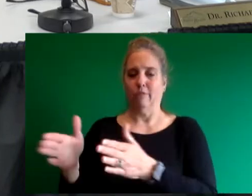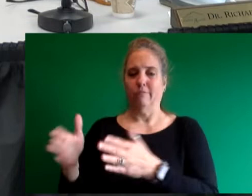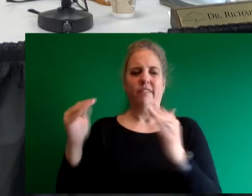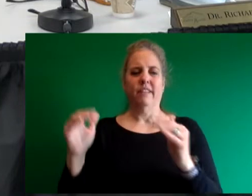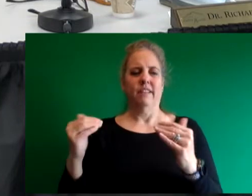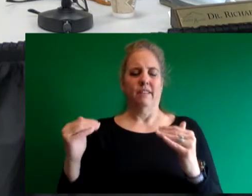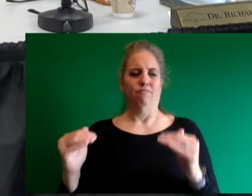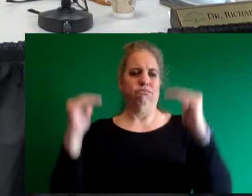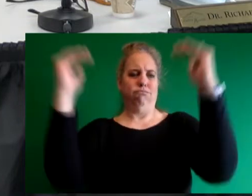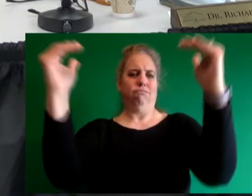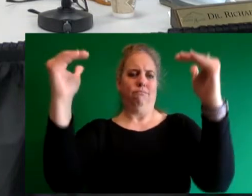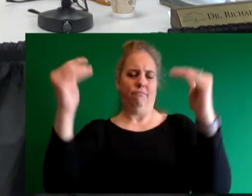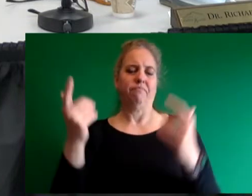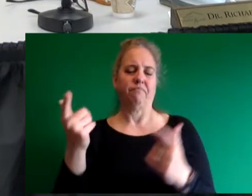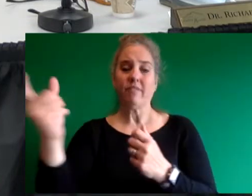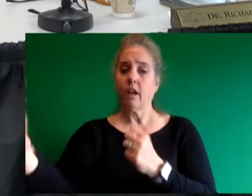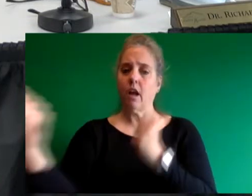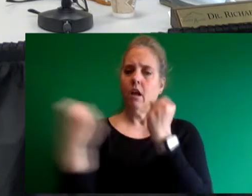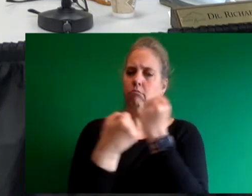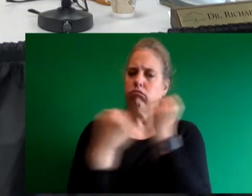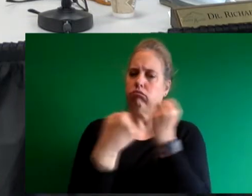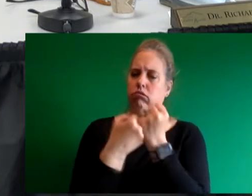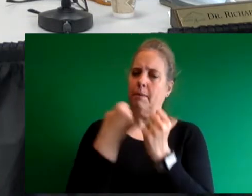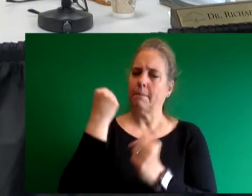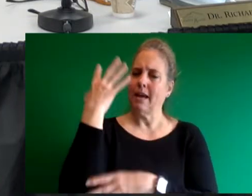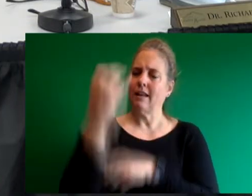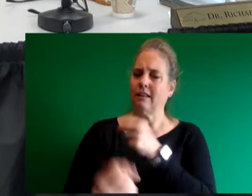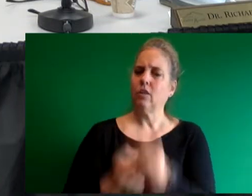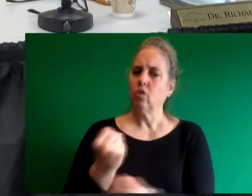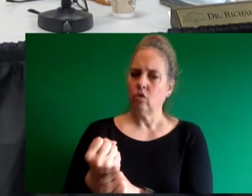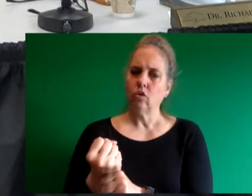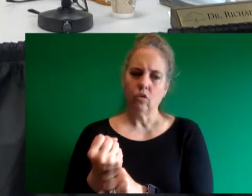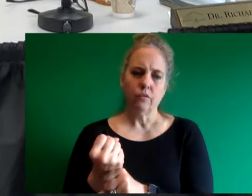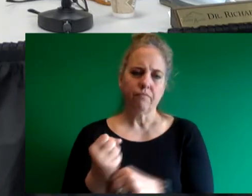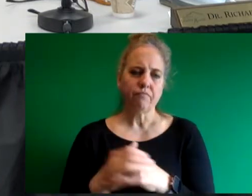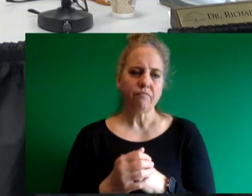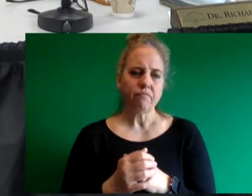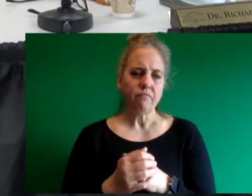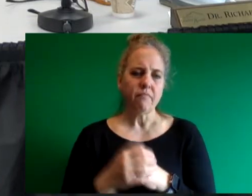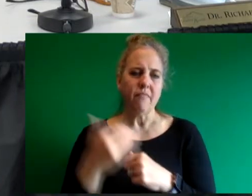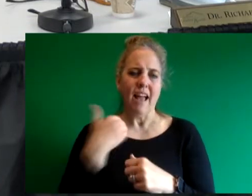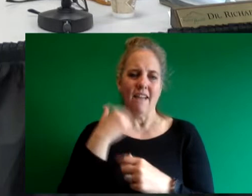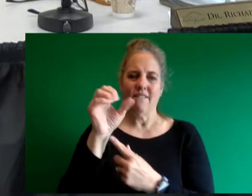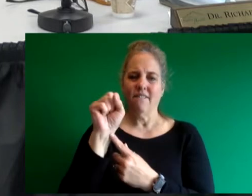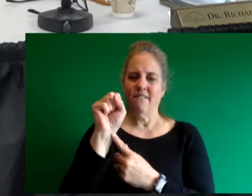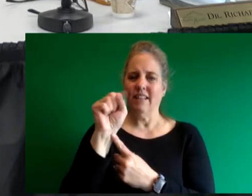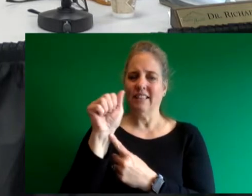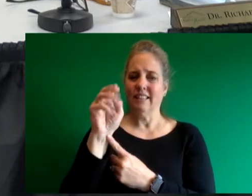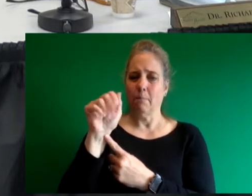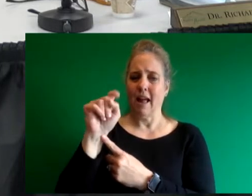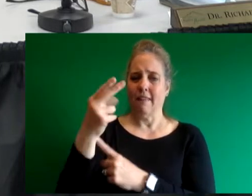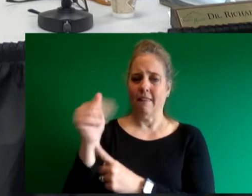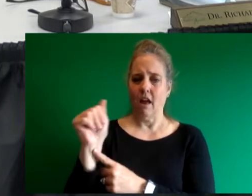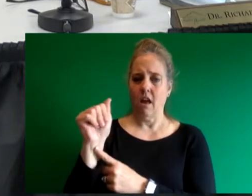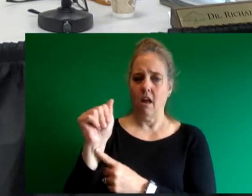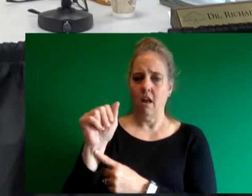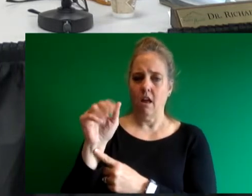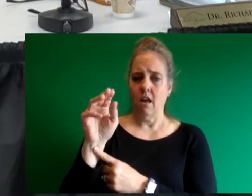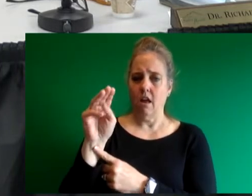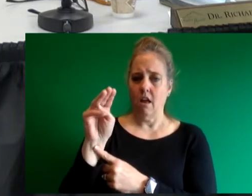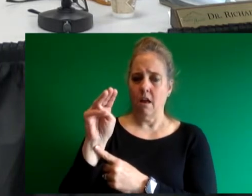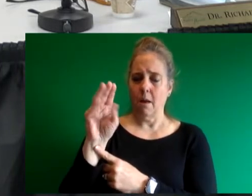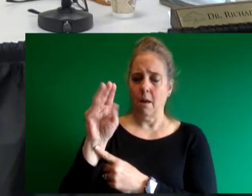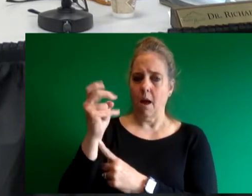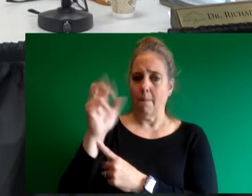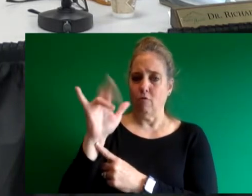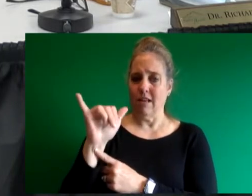then we also have Samantha Montgomery, which, you know, was here earlier giving our report, Debbie Perry.